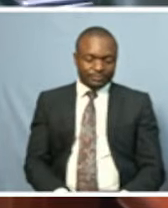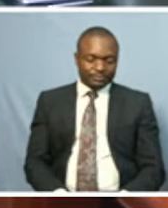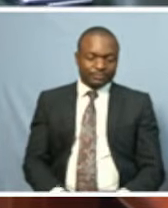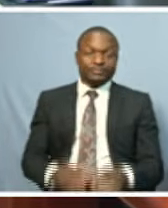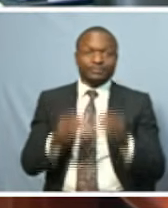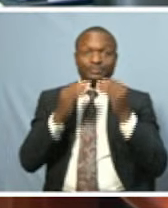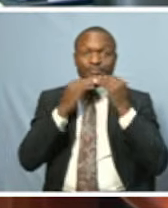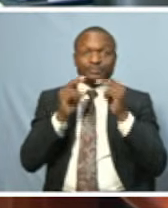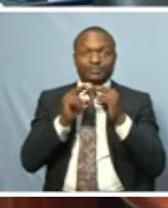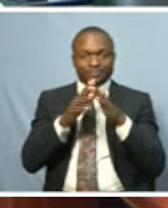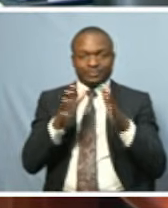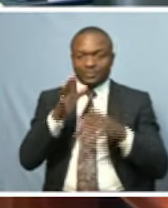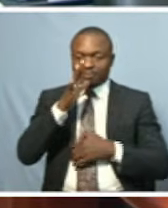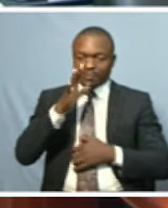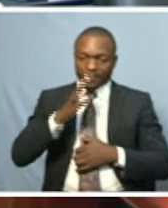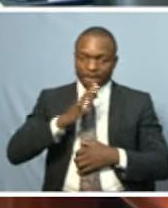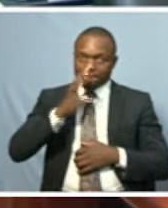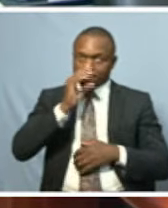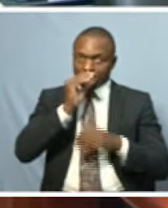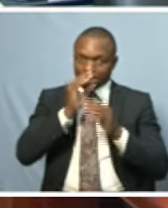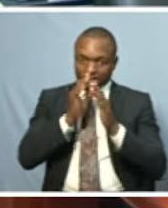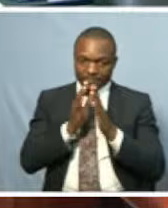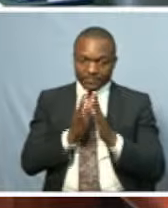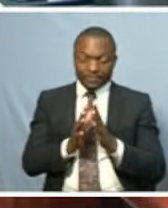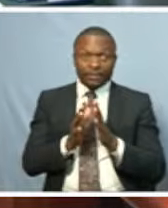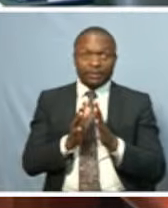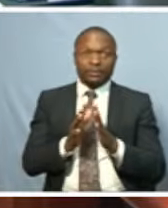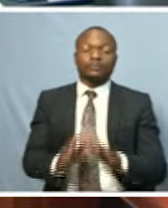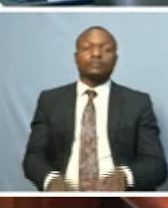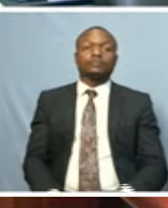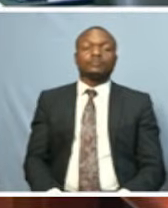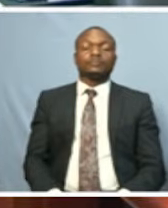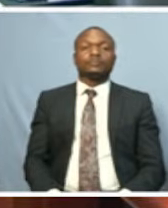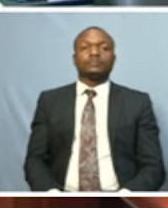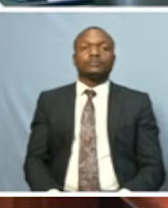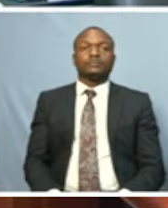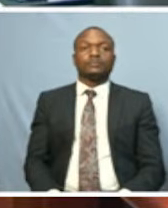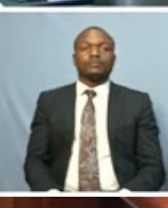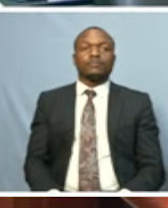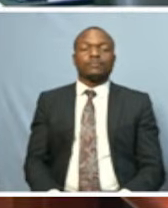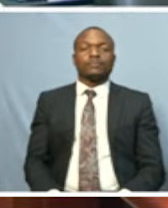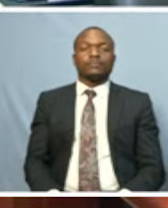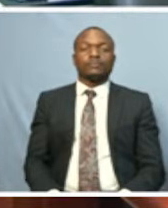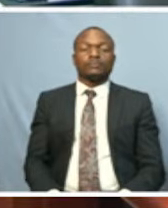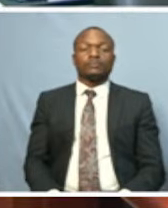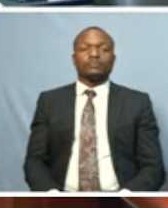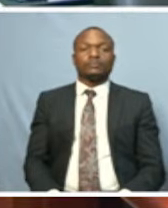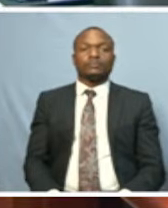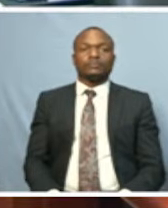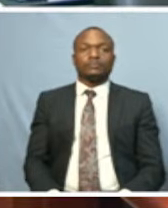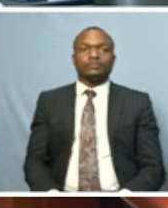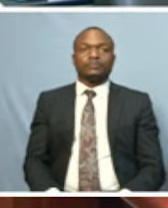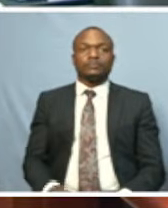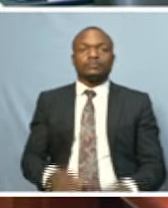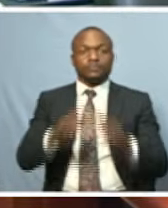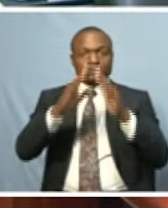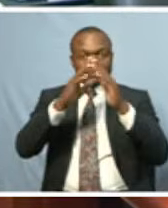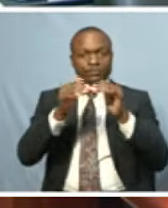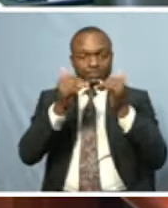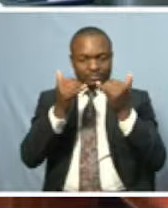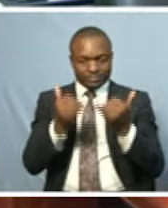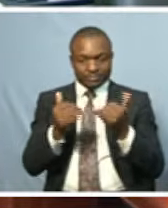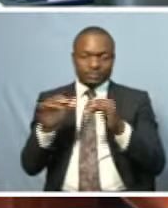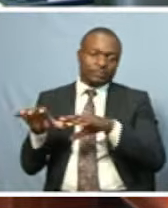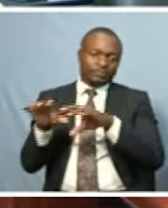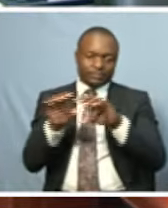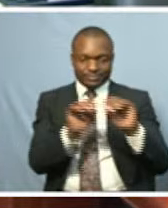Thank you very much, Madam Speaker. Madam Speaker, I beg to move that the House